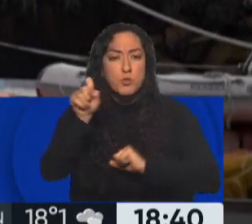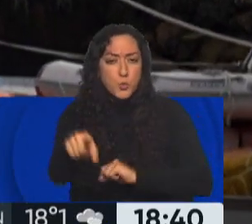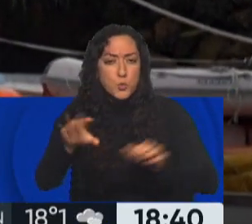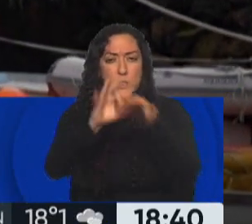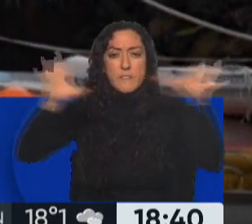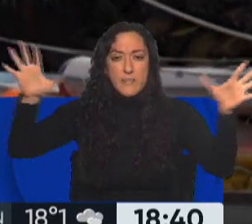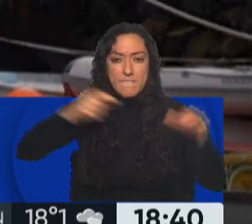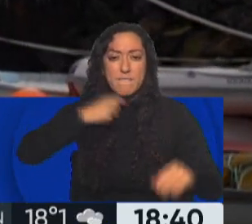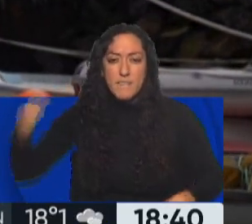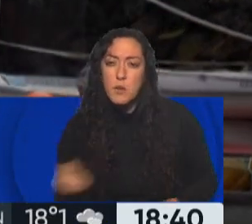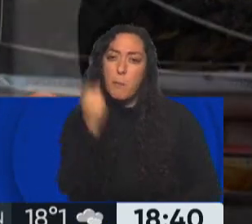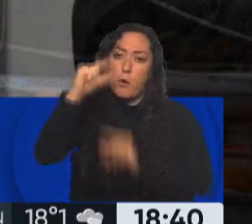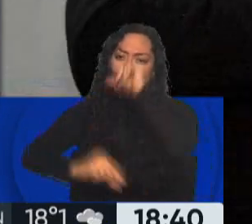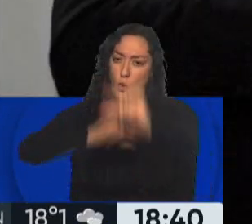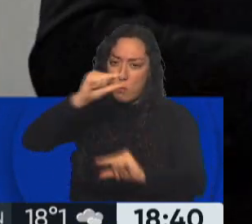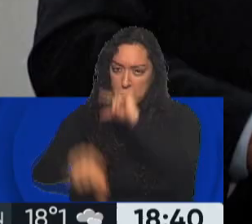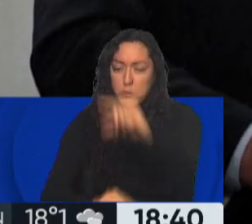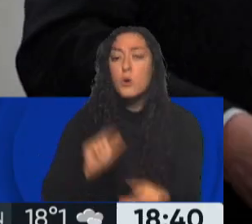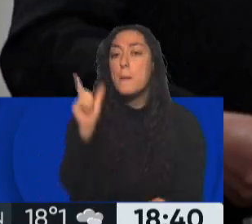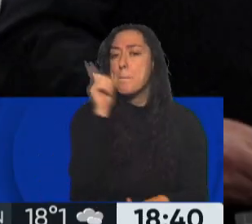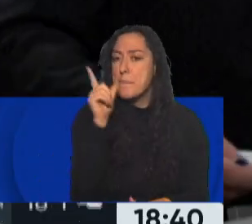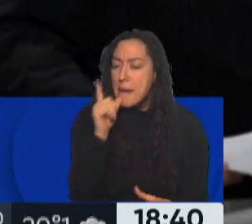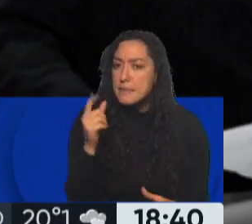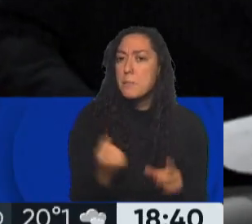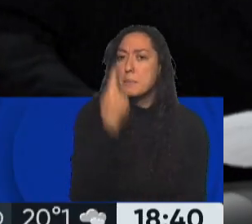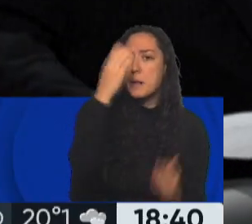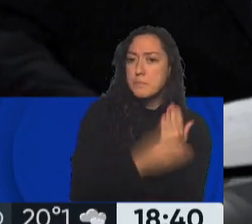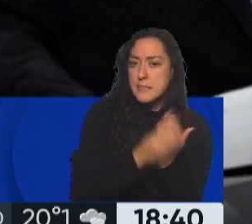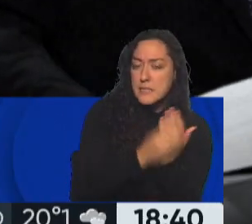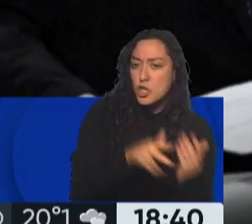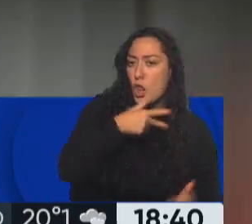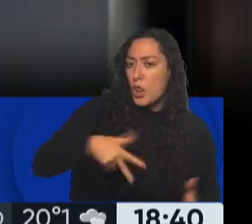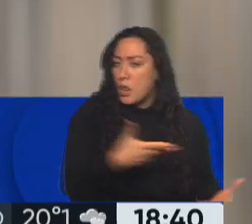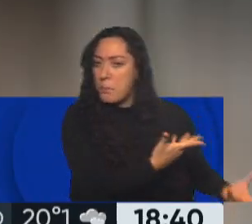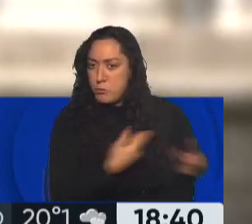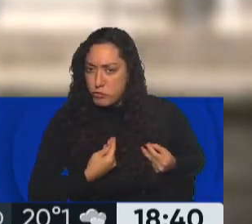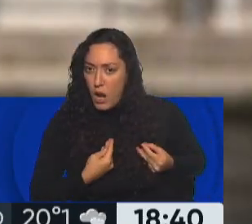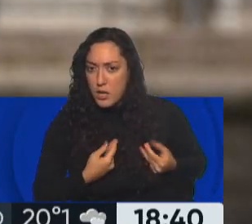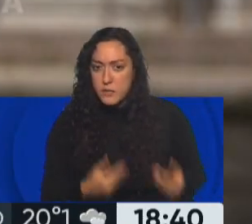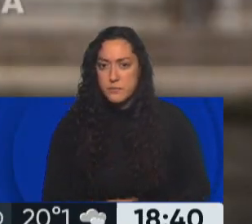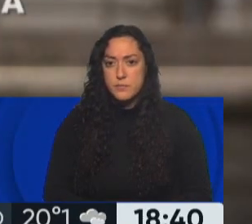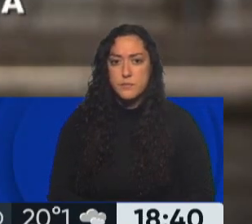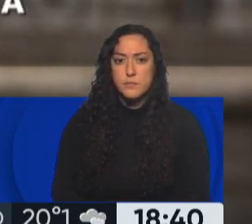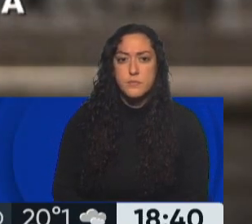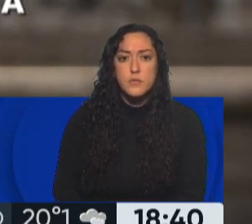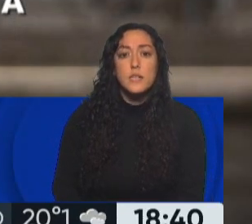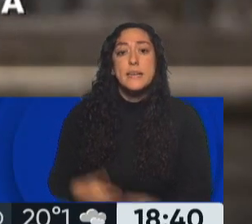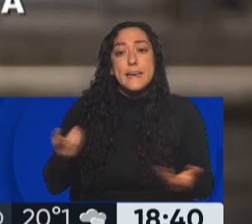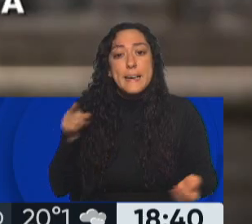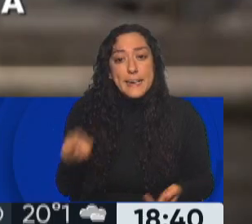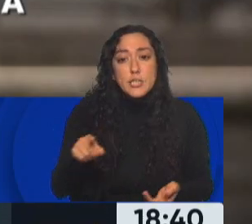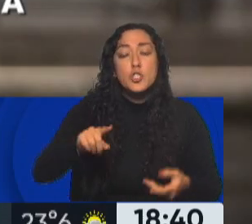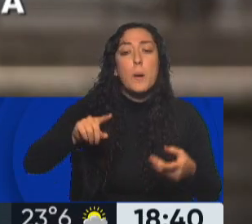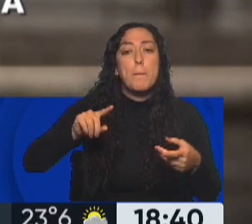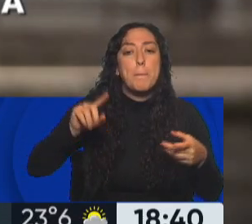independencia en forma gradual parece tener el respaldo de la primera ministra danesa, This basically means that Danish foreign policy